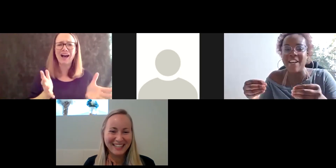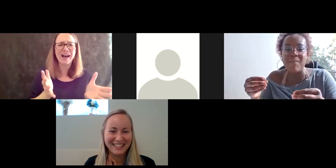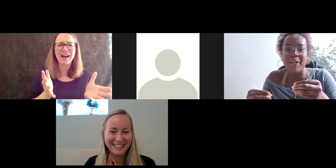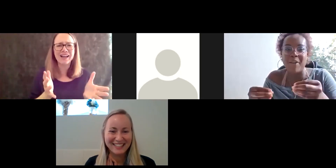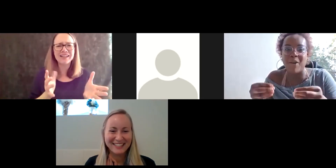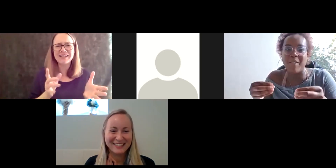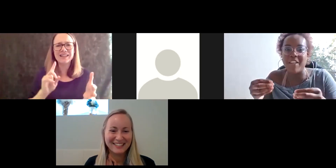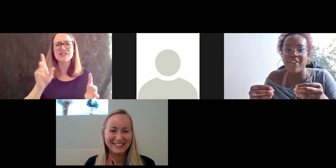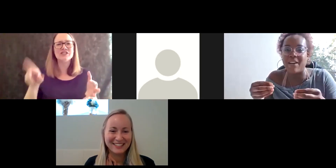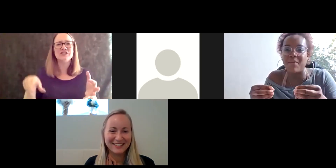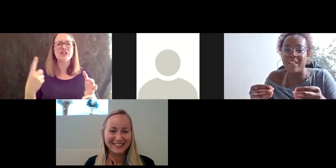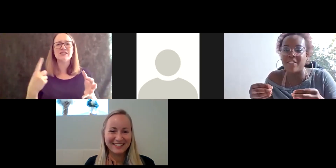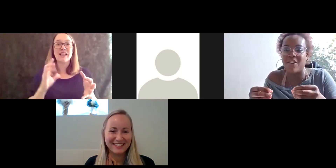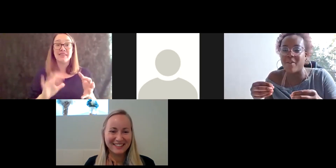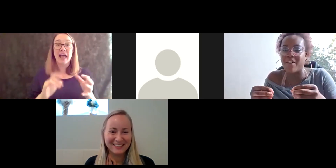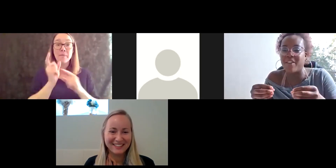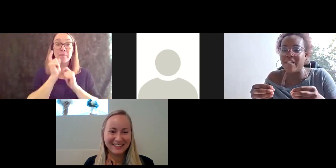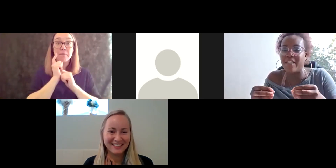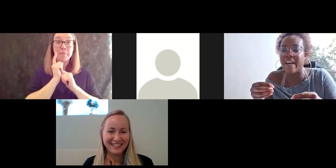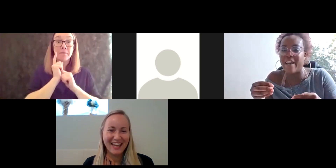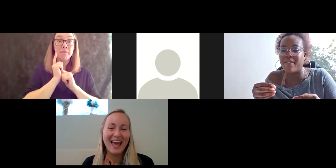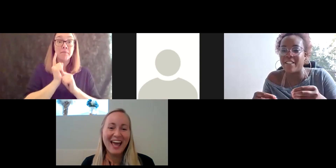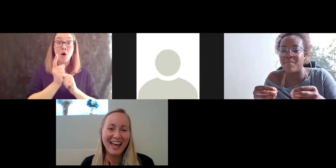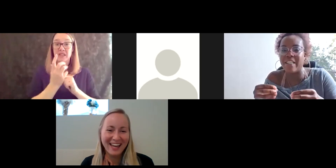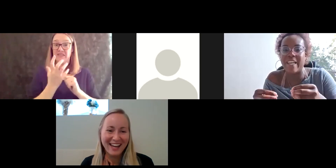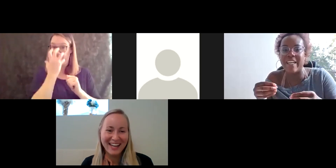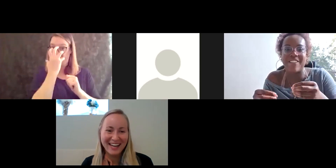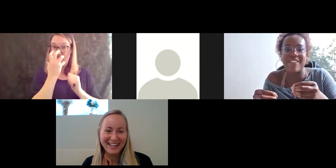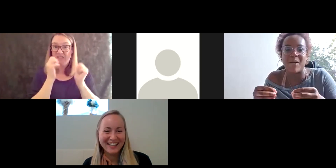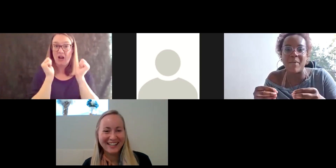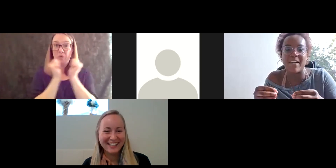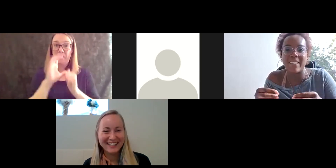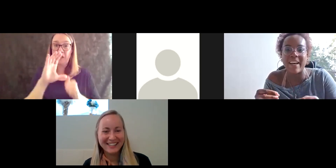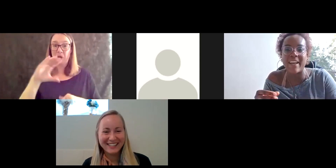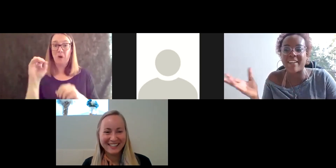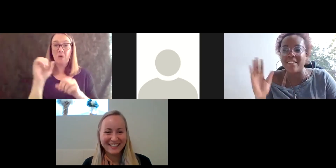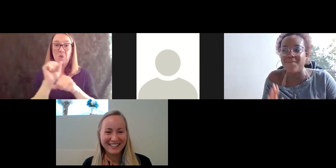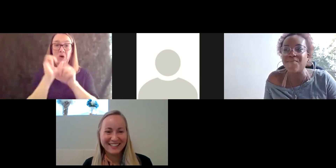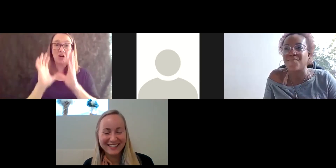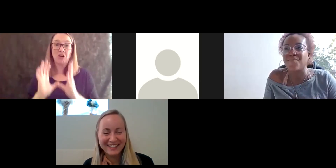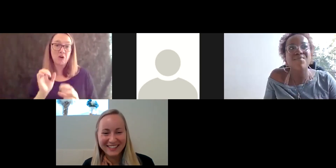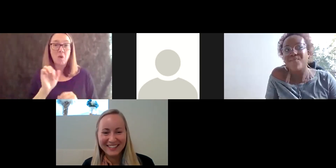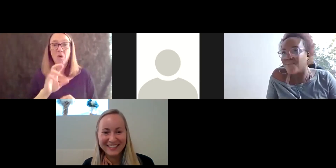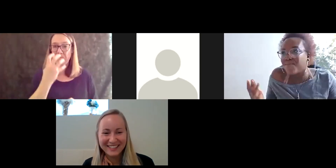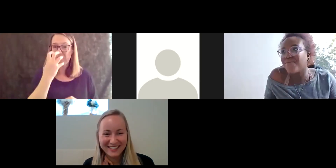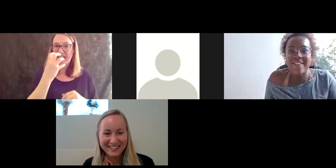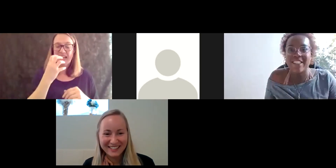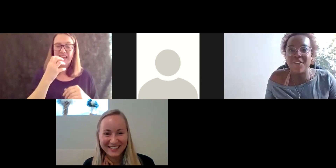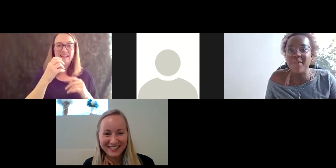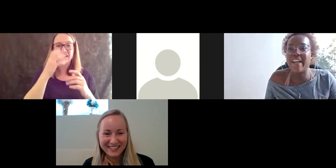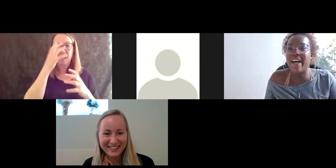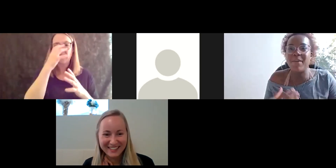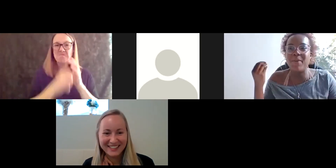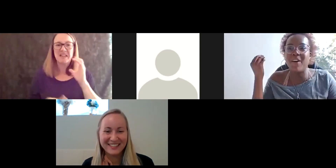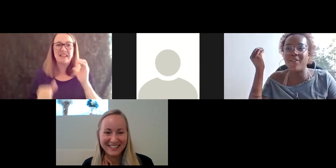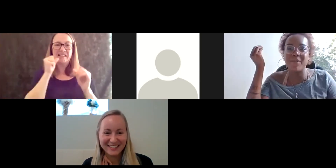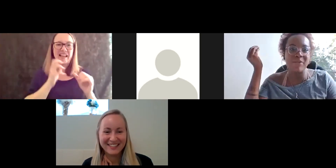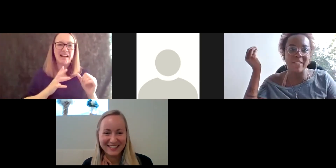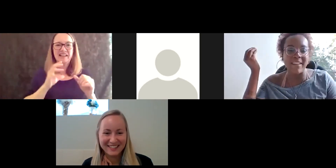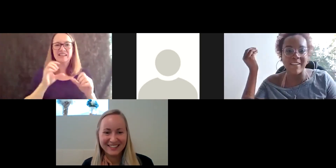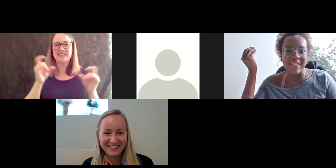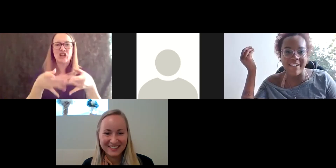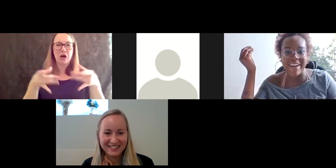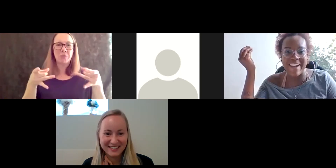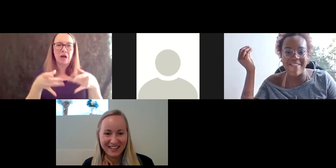that bitter moment that you had with this coworker you didn't like, or this mean lady at Starbucks, like, do it. I mean, we all do